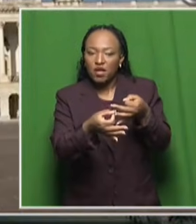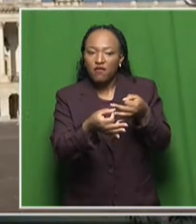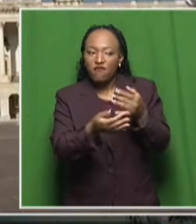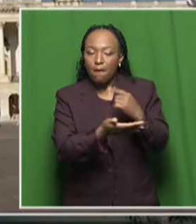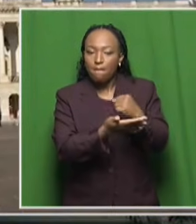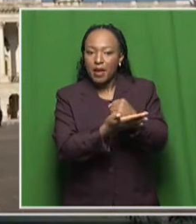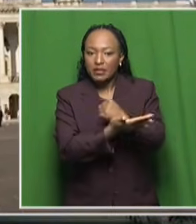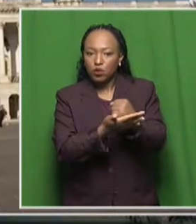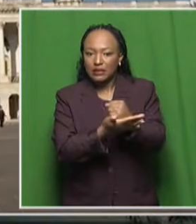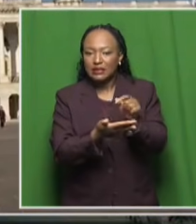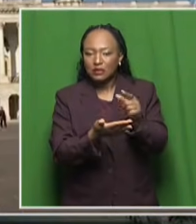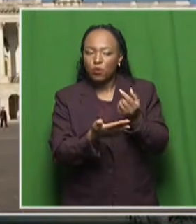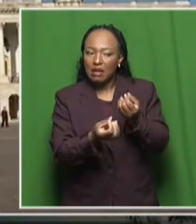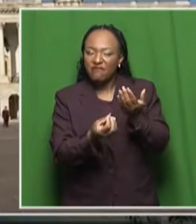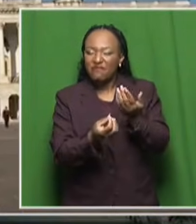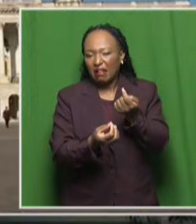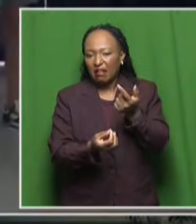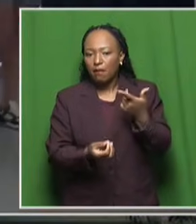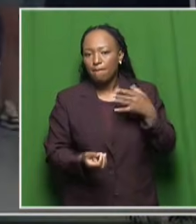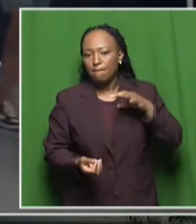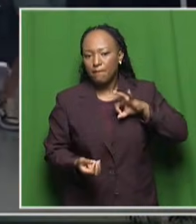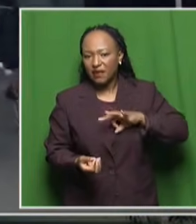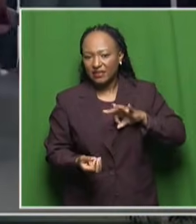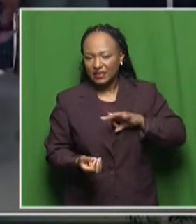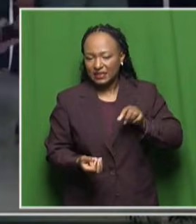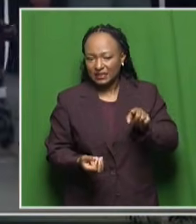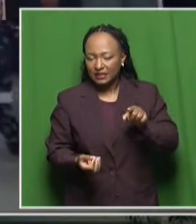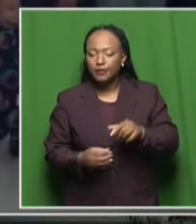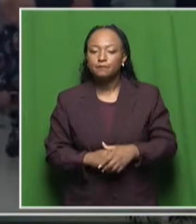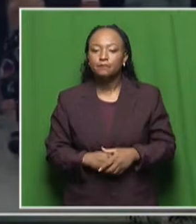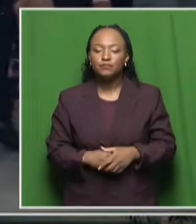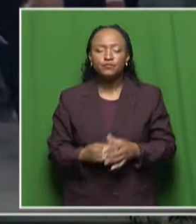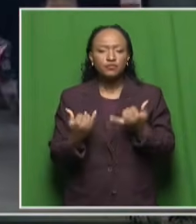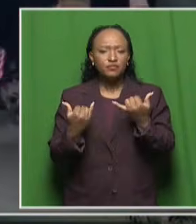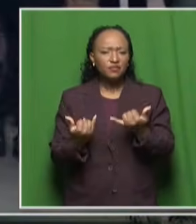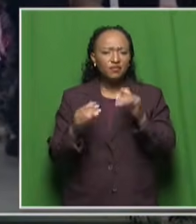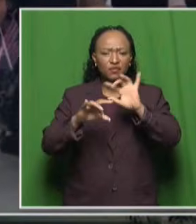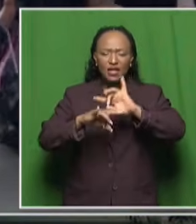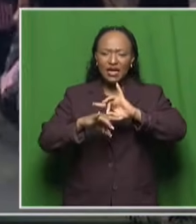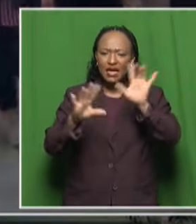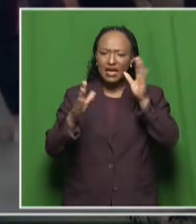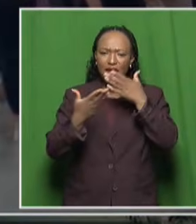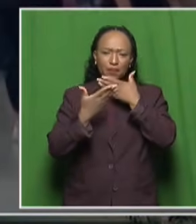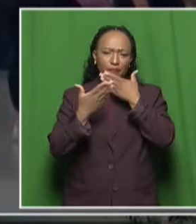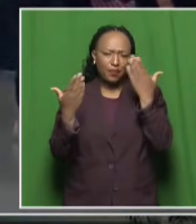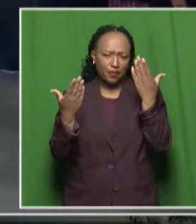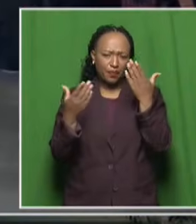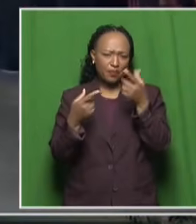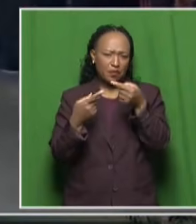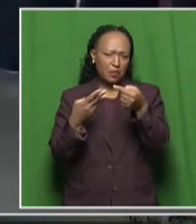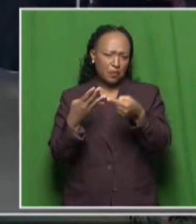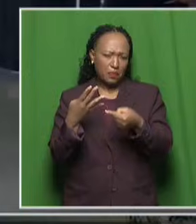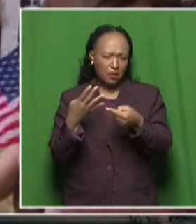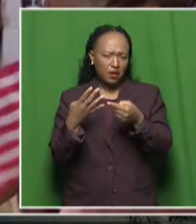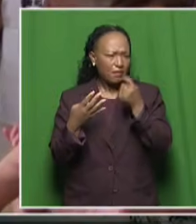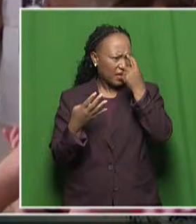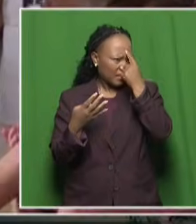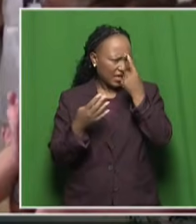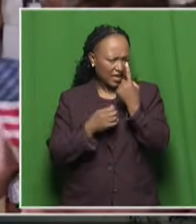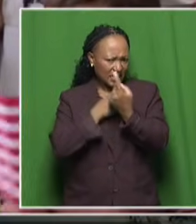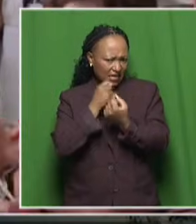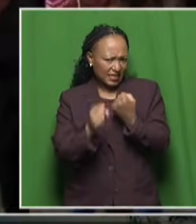not immunities. Now, in this instance, there are things that are not clear because sometimes, I think early this year, there